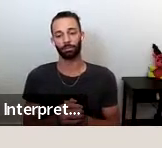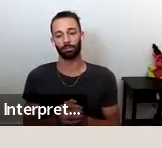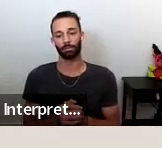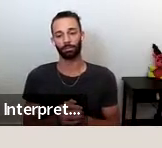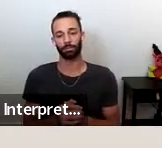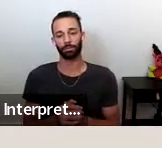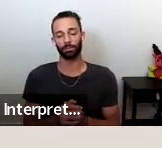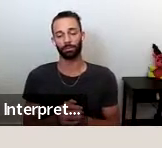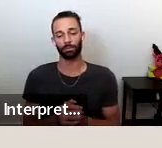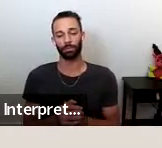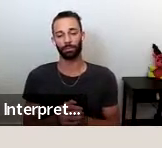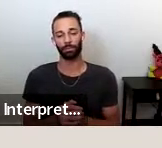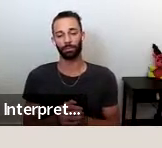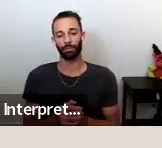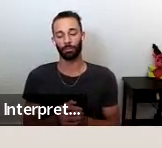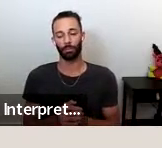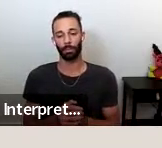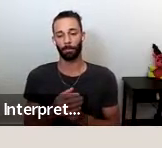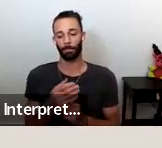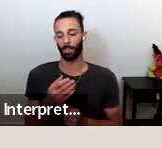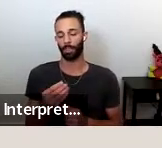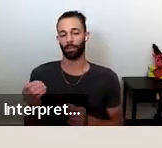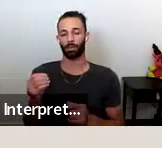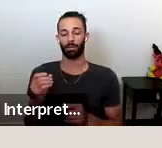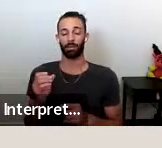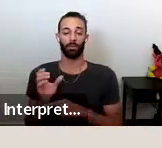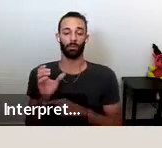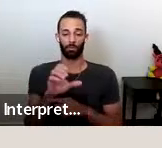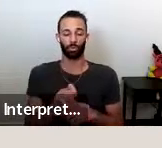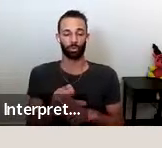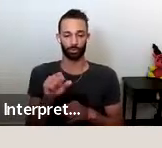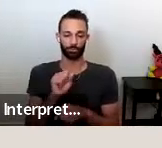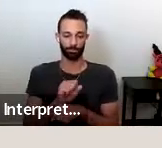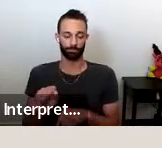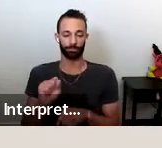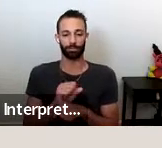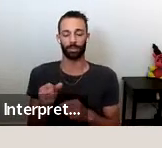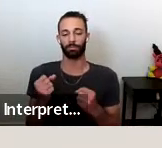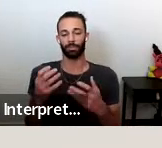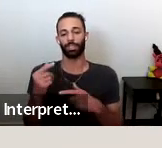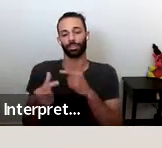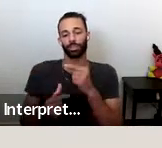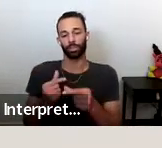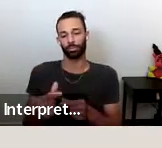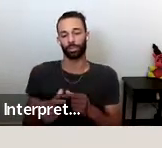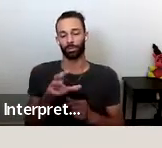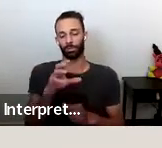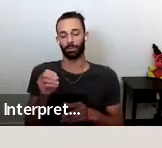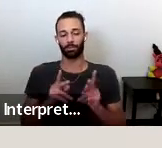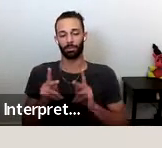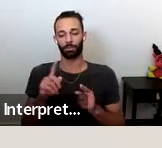and forest contributions of generations of Africans to build the wealth of this country.